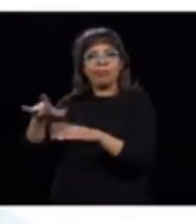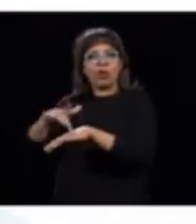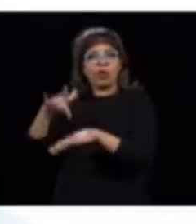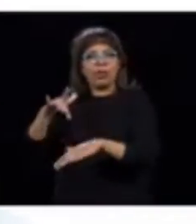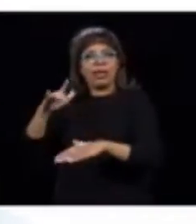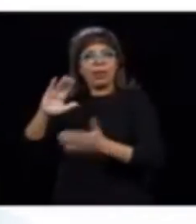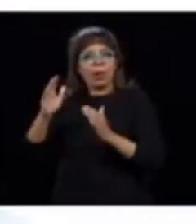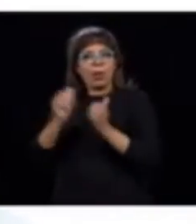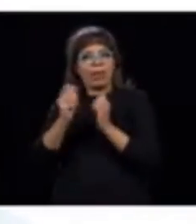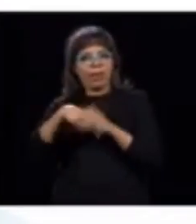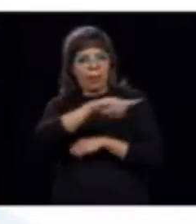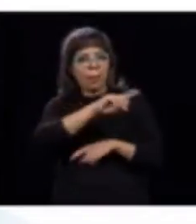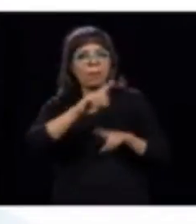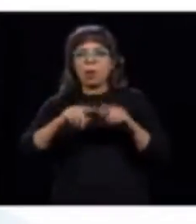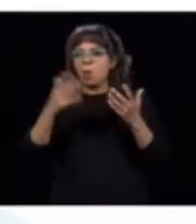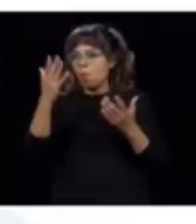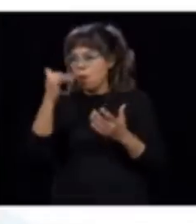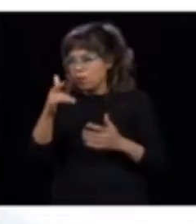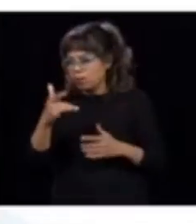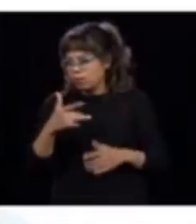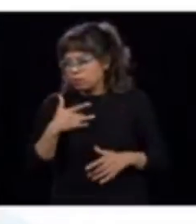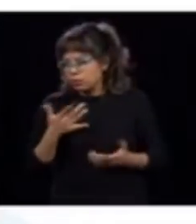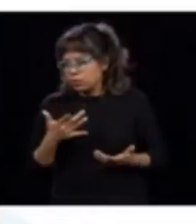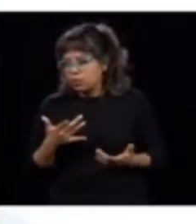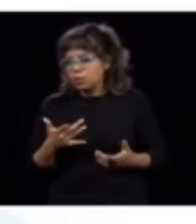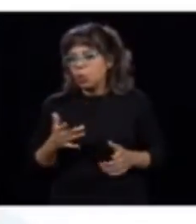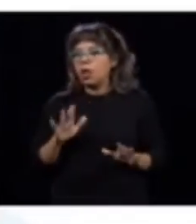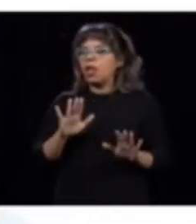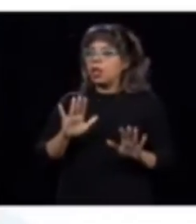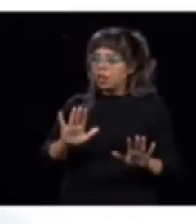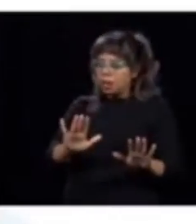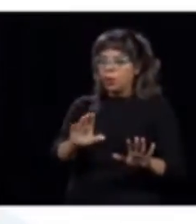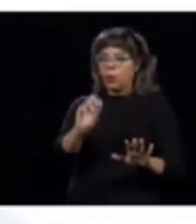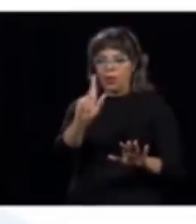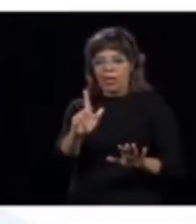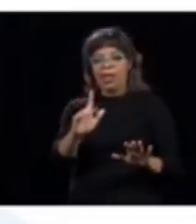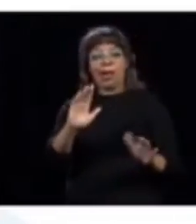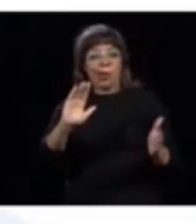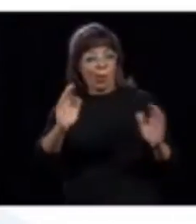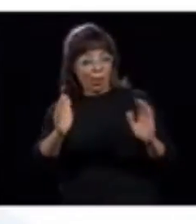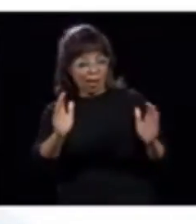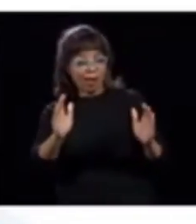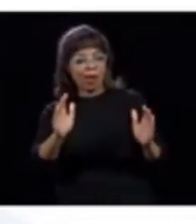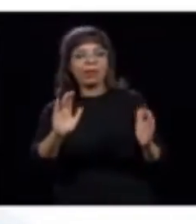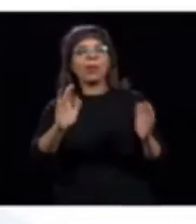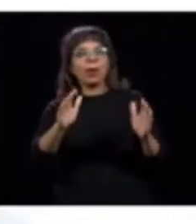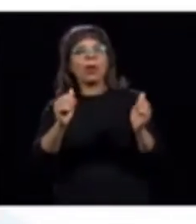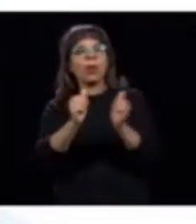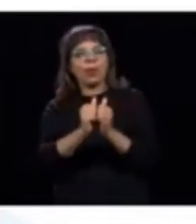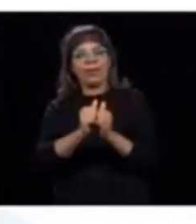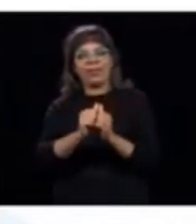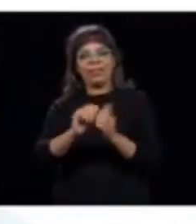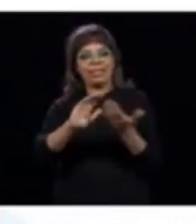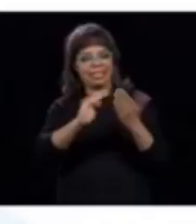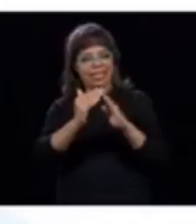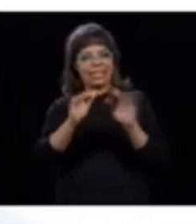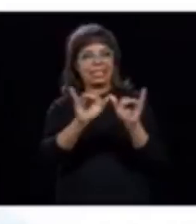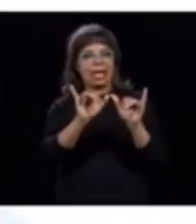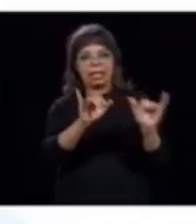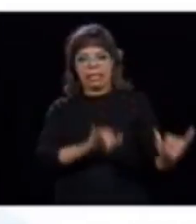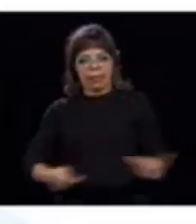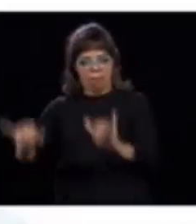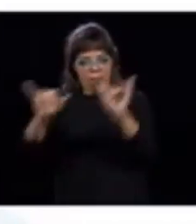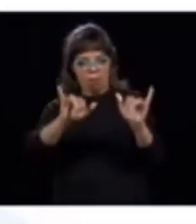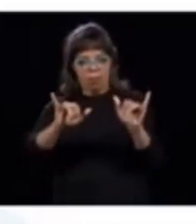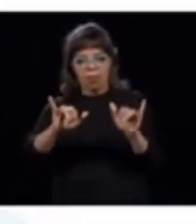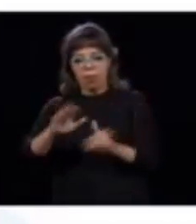First, we have to compare with large cities because the main problem is in Montreal. So it's true that it's worse in